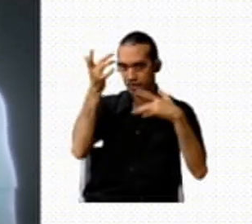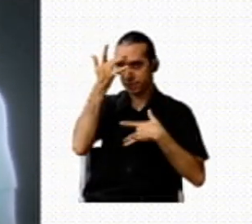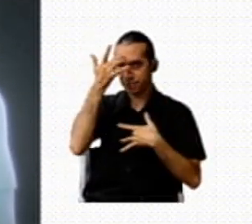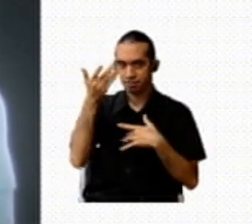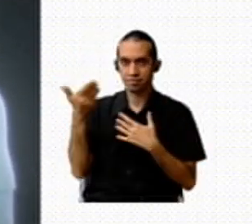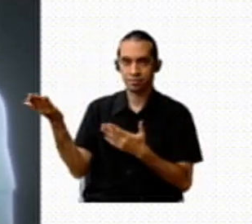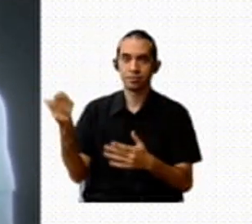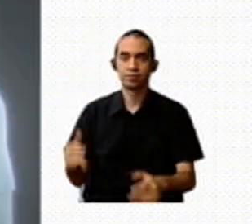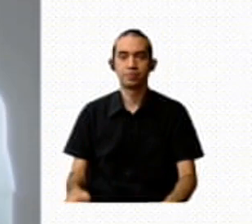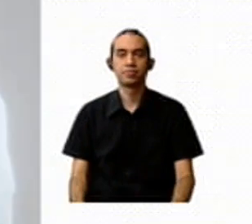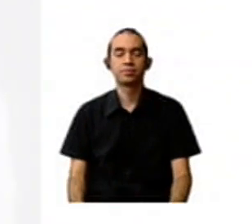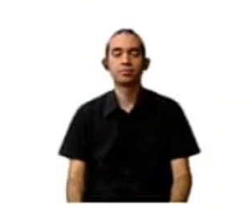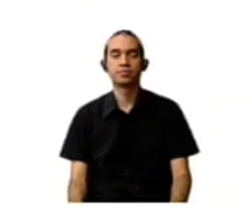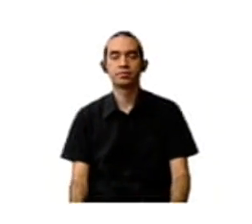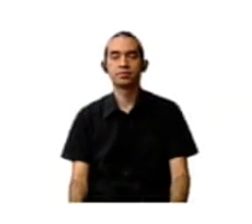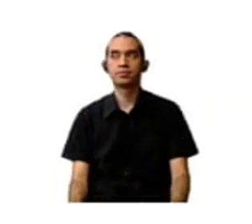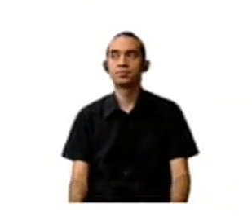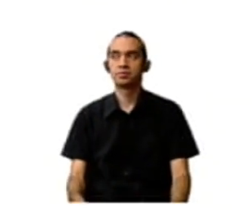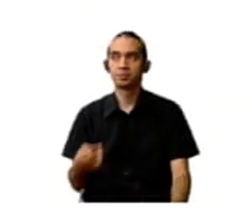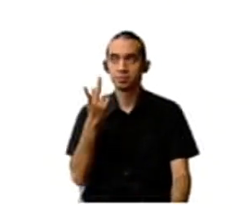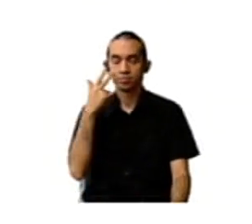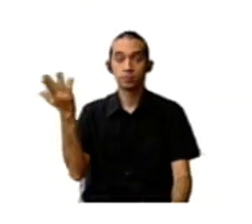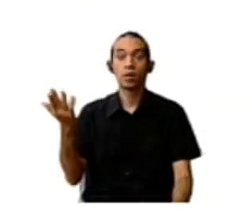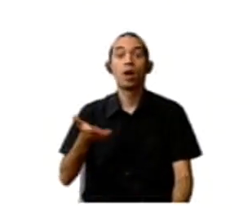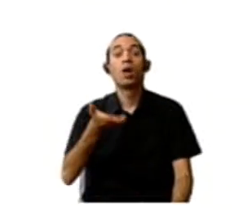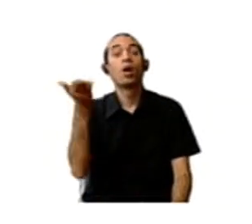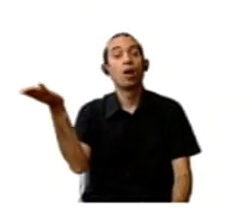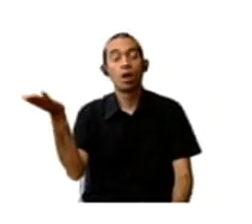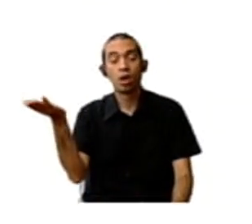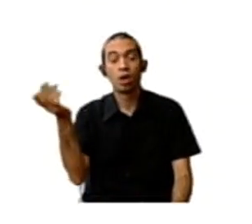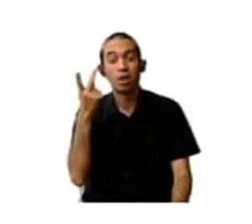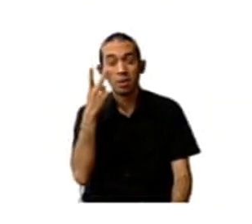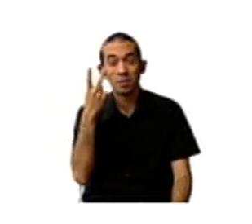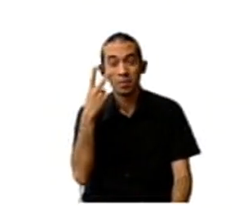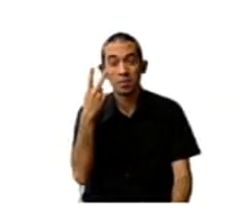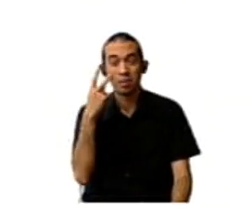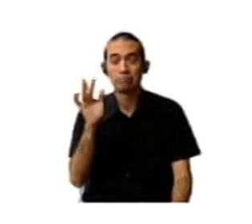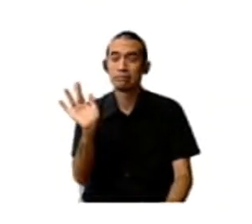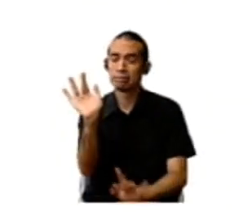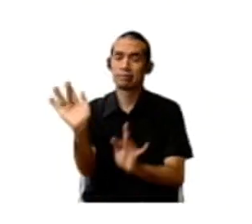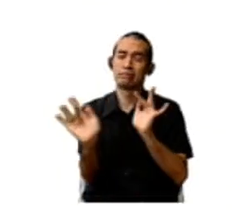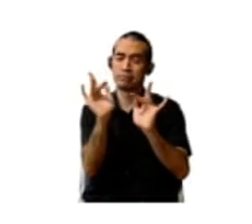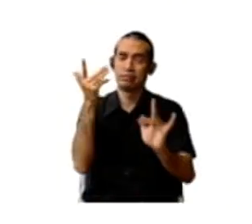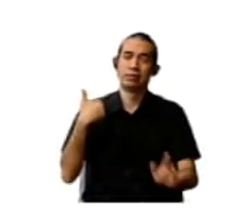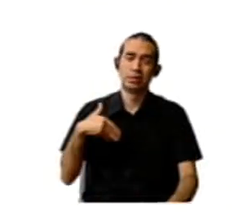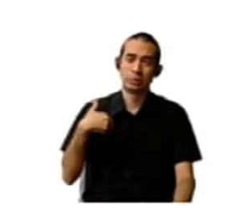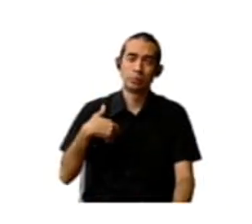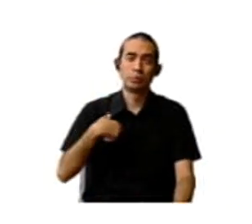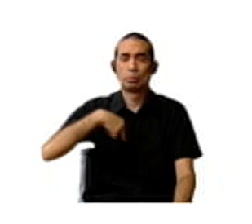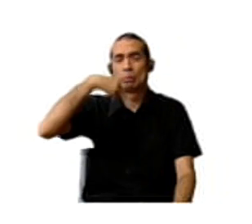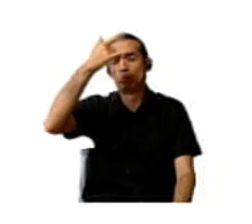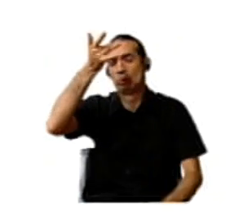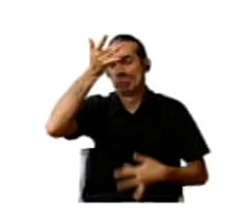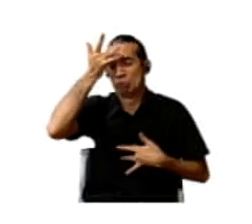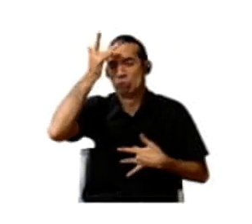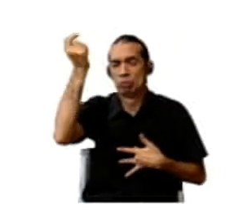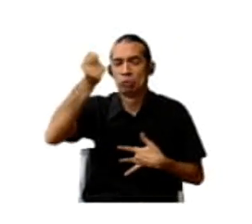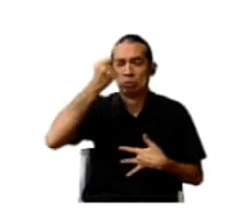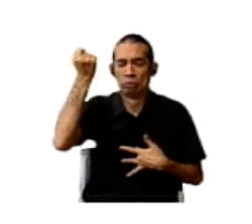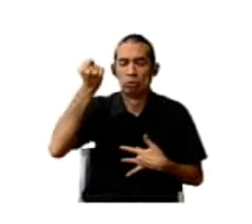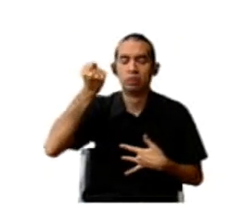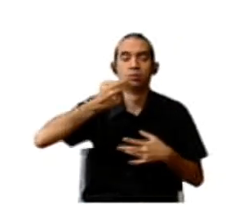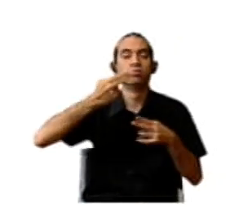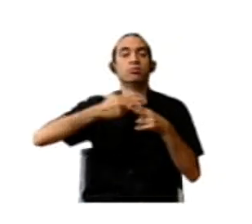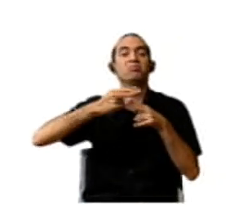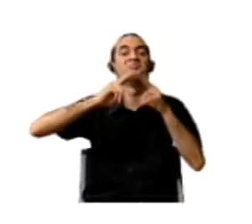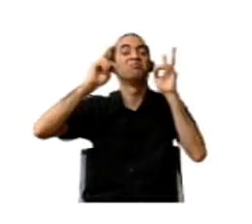eye. Pay attention to this one, okay? Here we go. Look at this poor guy. He's really sick. That disease, Charlie,